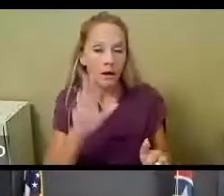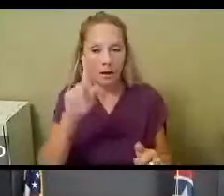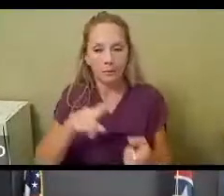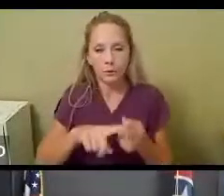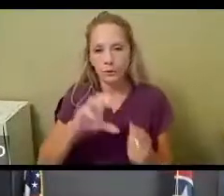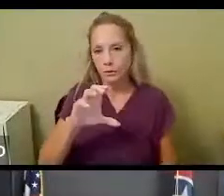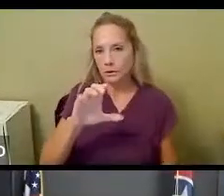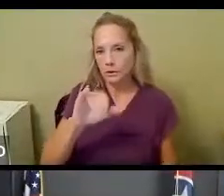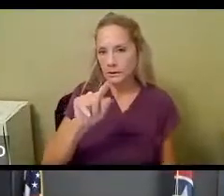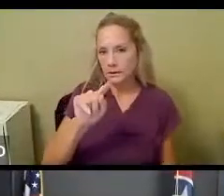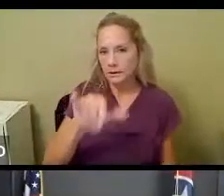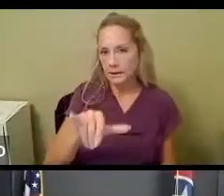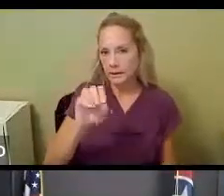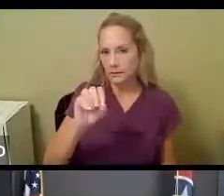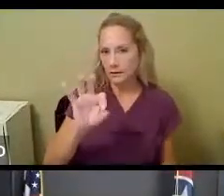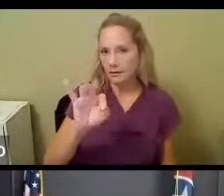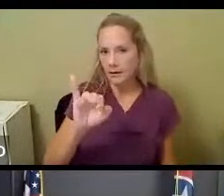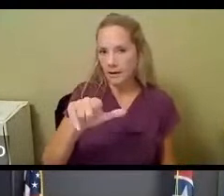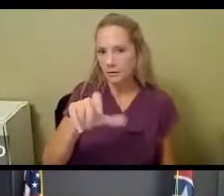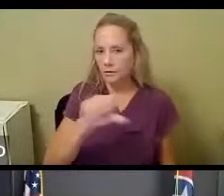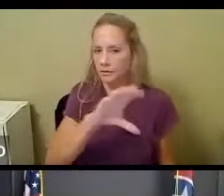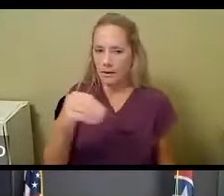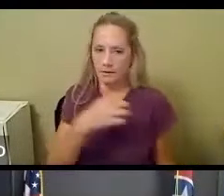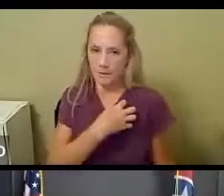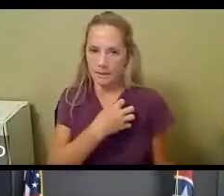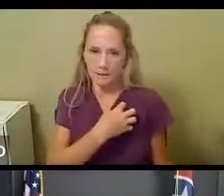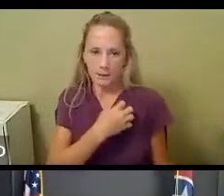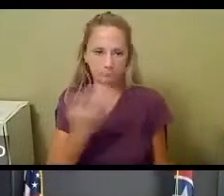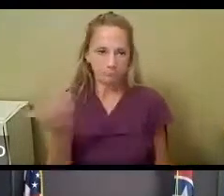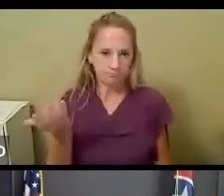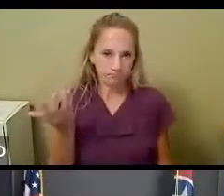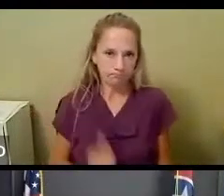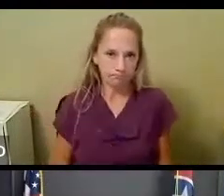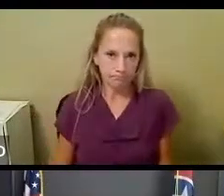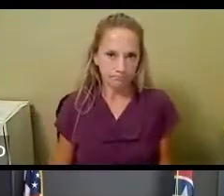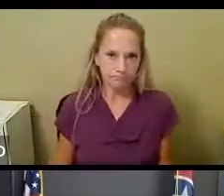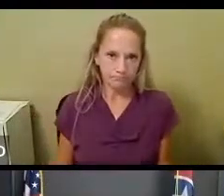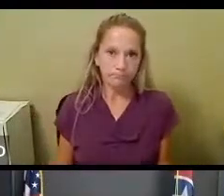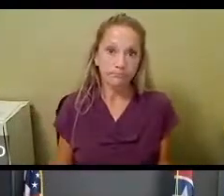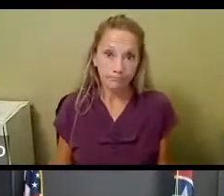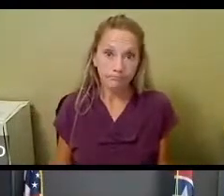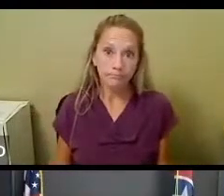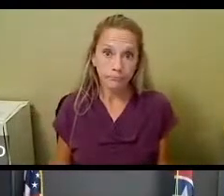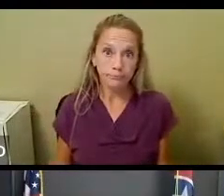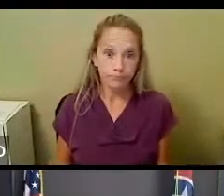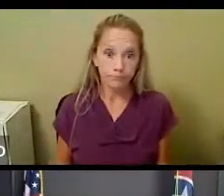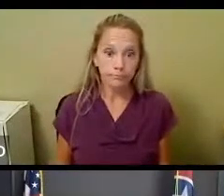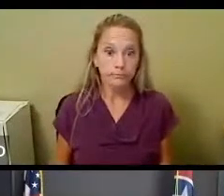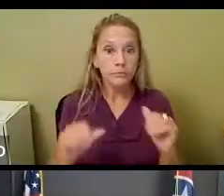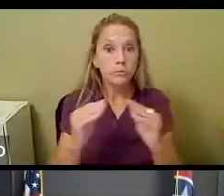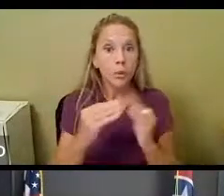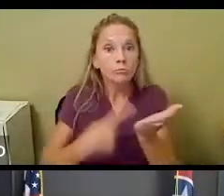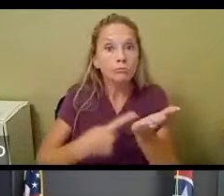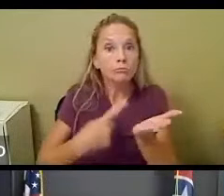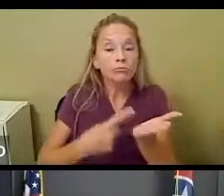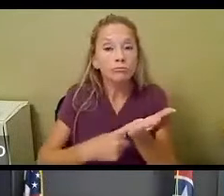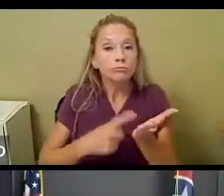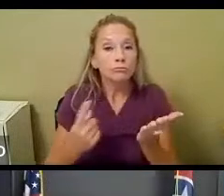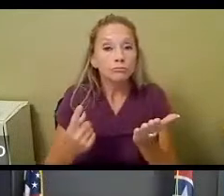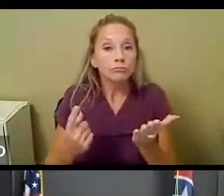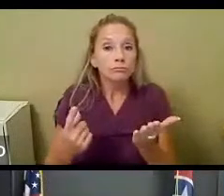enforcement. My understanding of that. Any other questions, discussion at